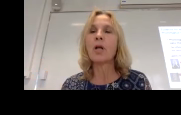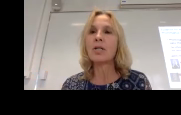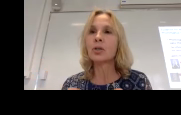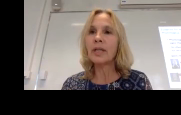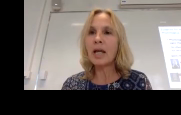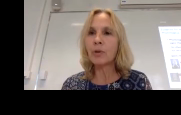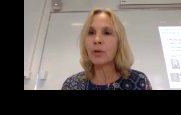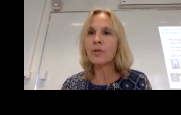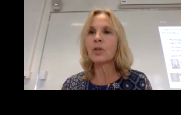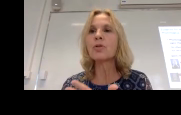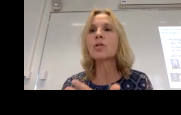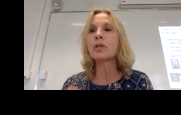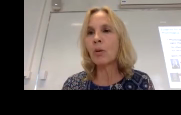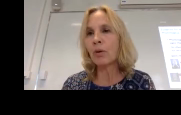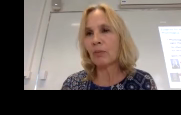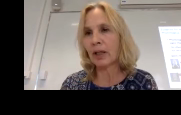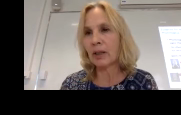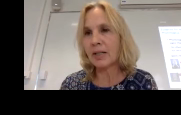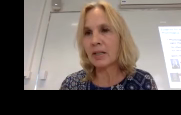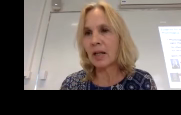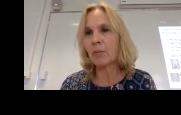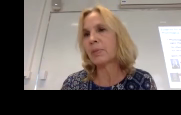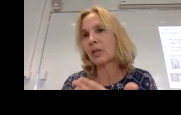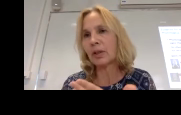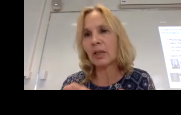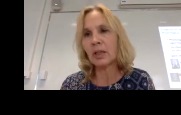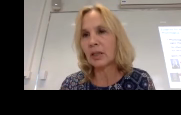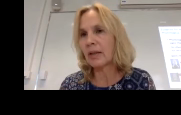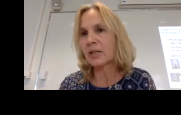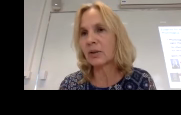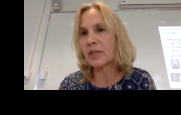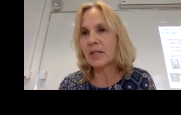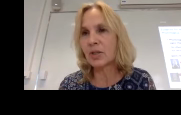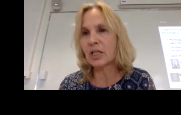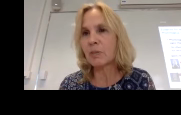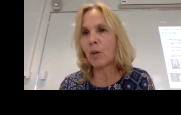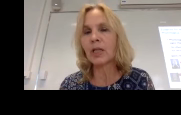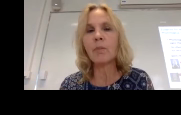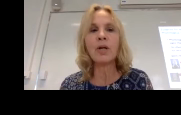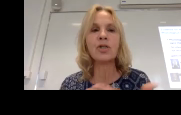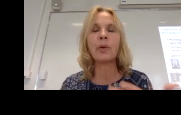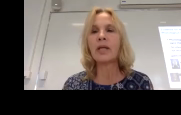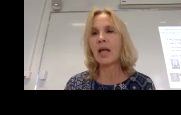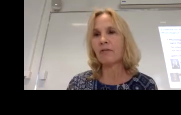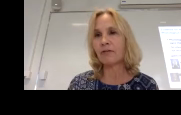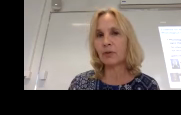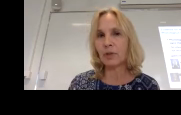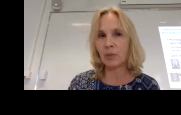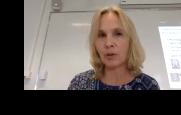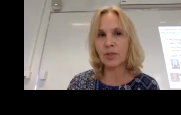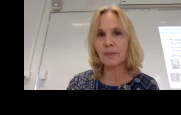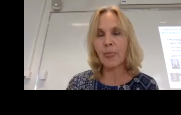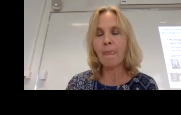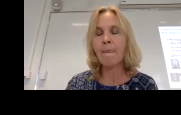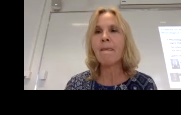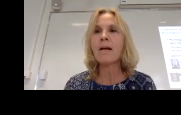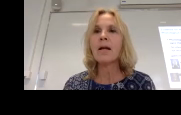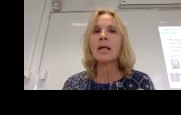many phonological neighbors, you're slower at recognizing them, particularly in a lexical decision experiment, compared to when they have few